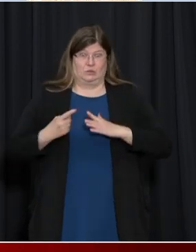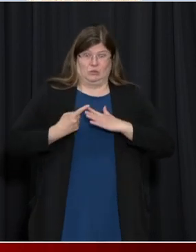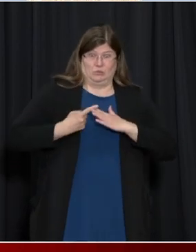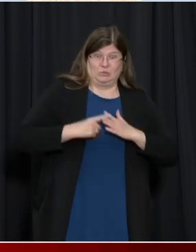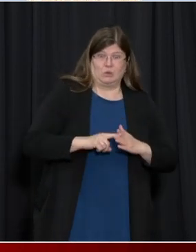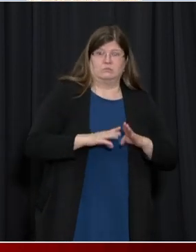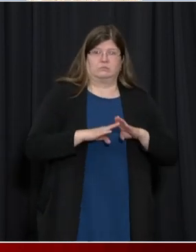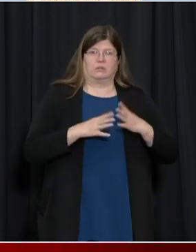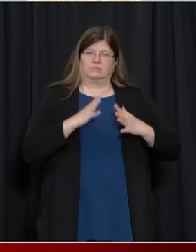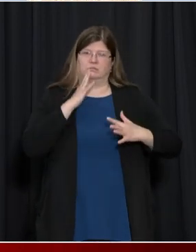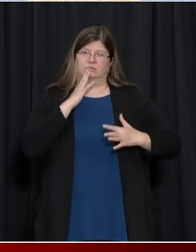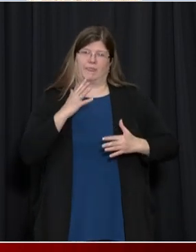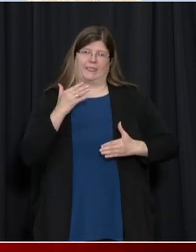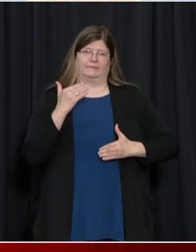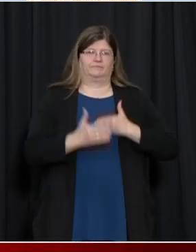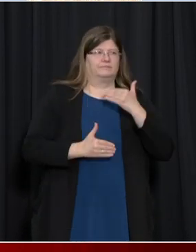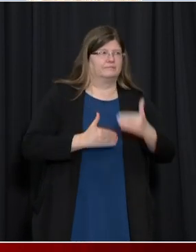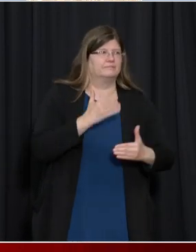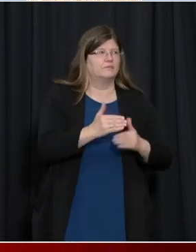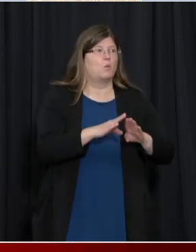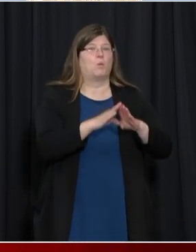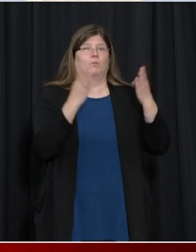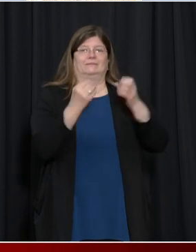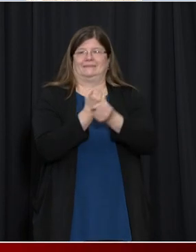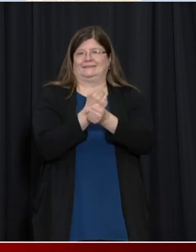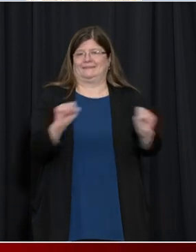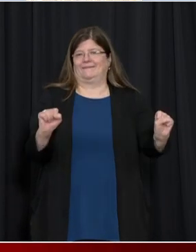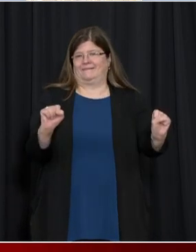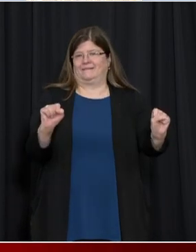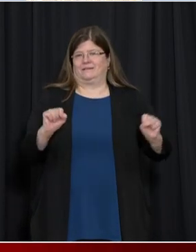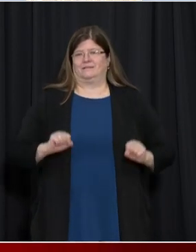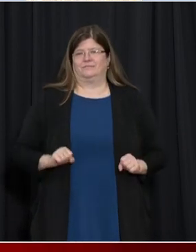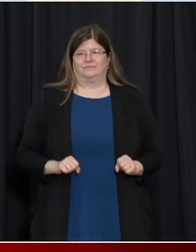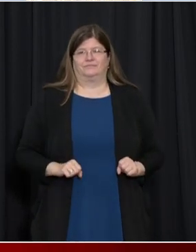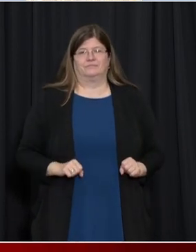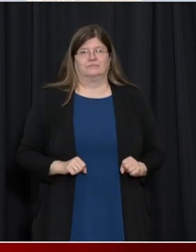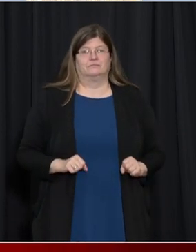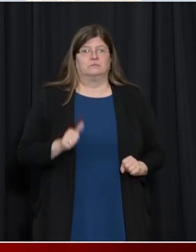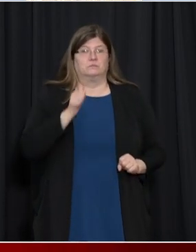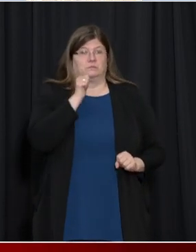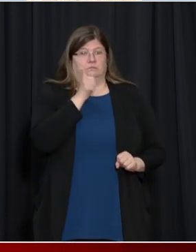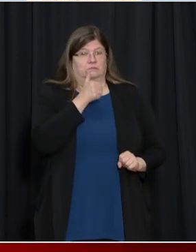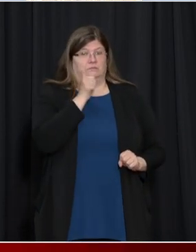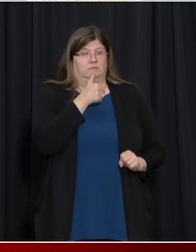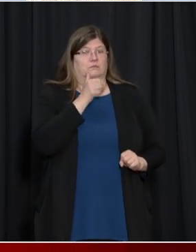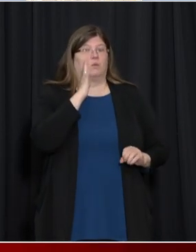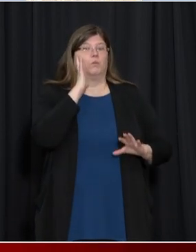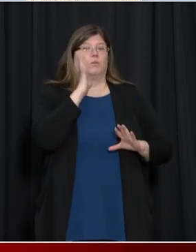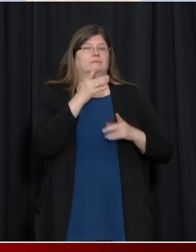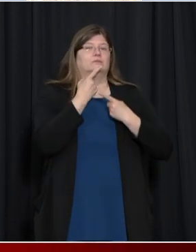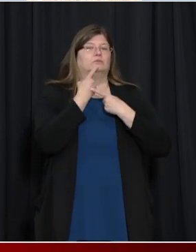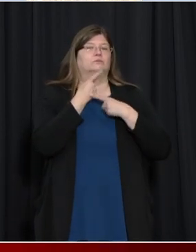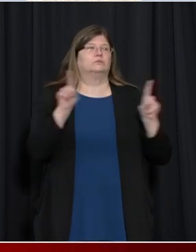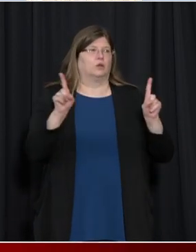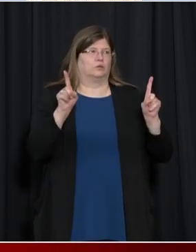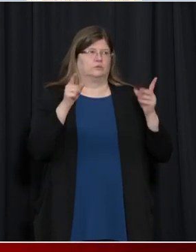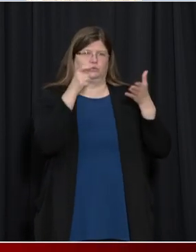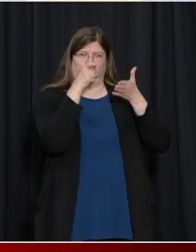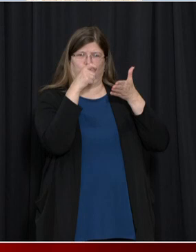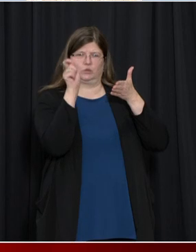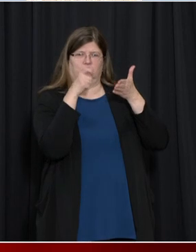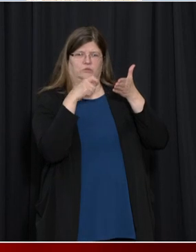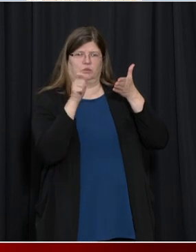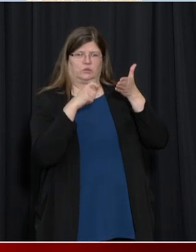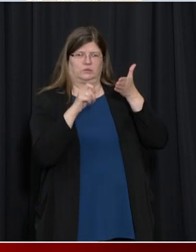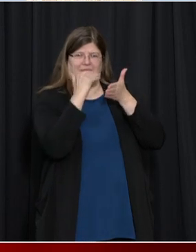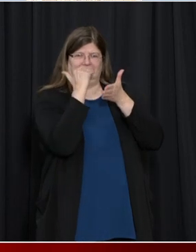it safely. Tomorrow, we will release a checklist, a reopen checklist,